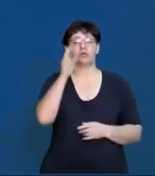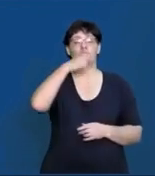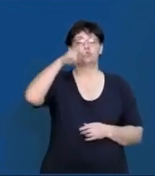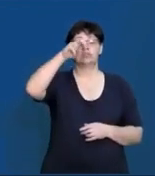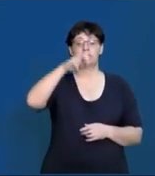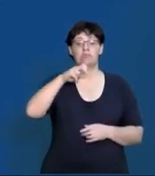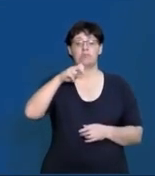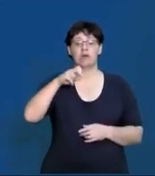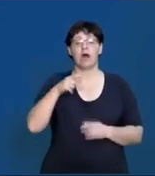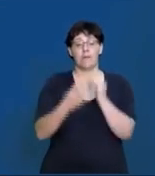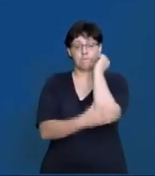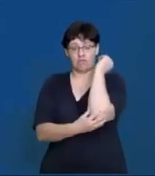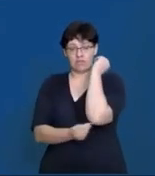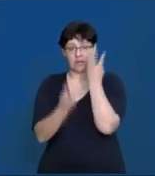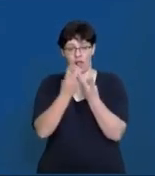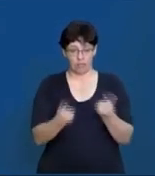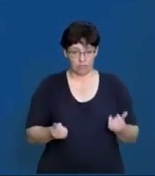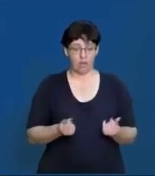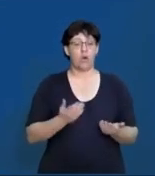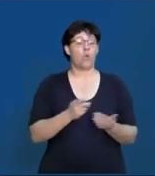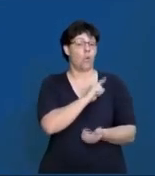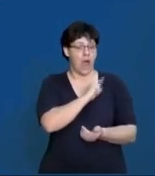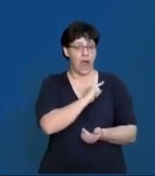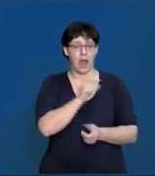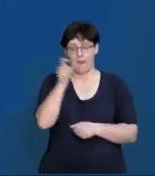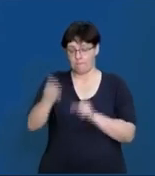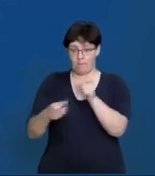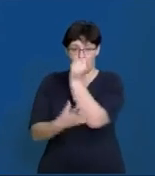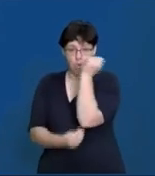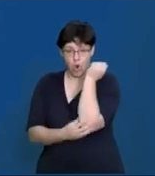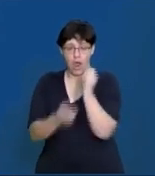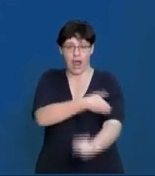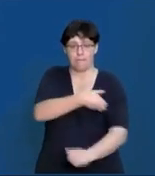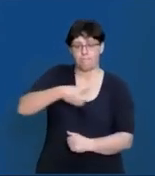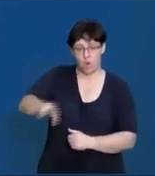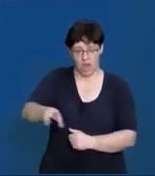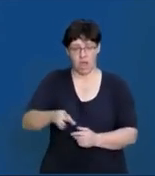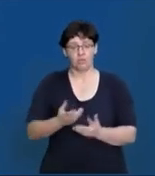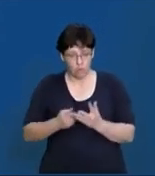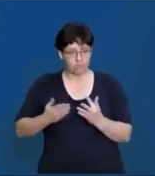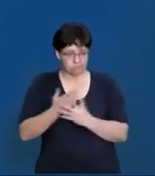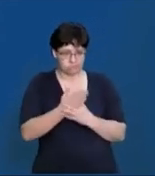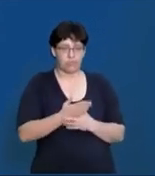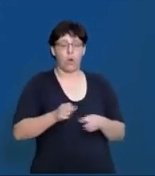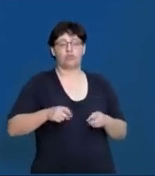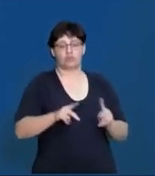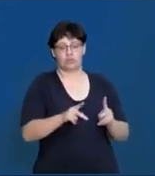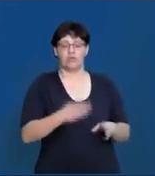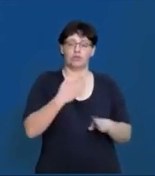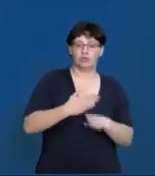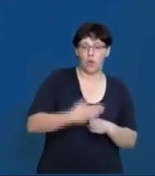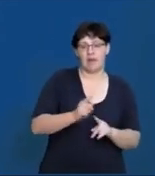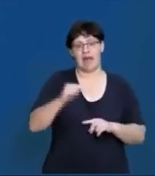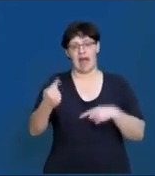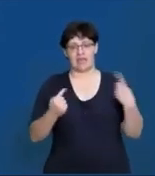solution. Tourism can alleviate poverty by empowering poor people to exploit opportunities